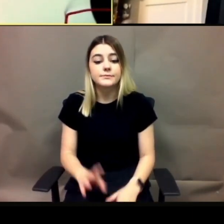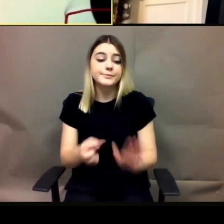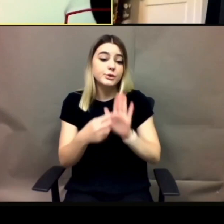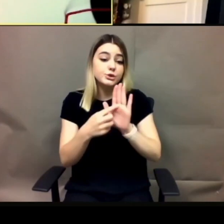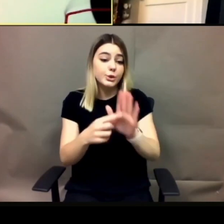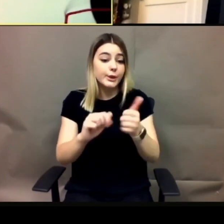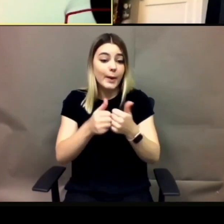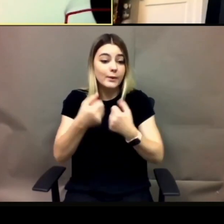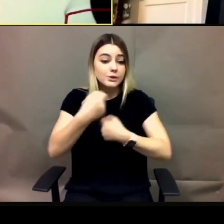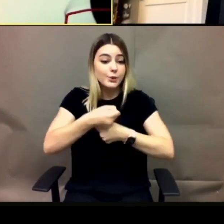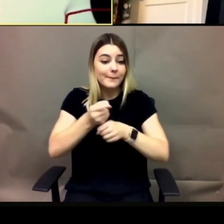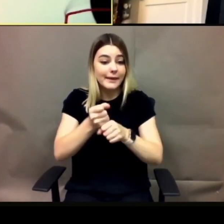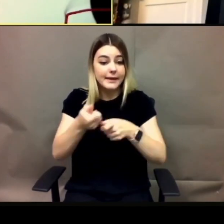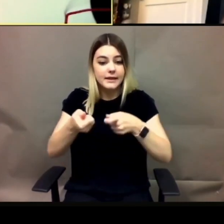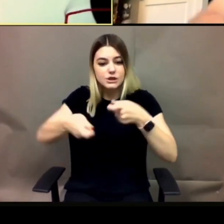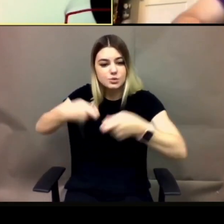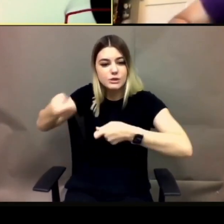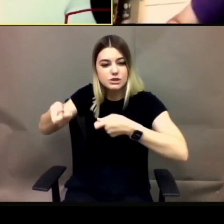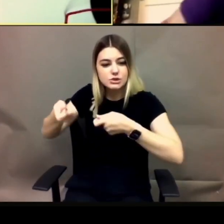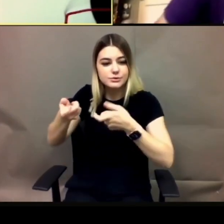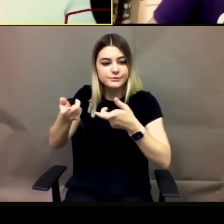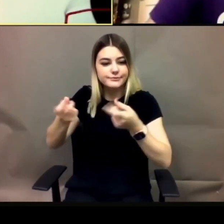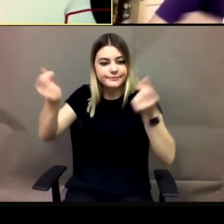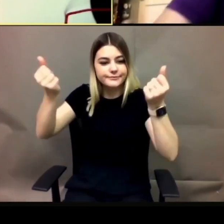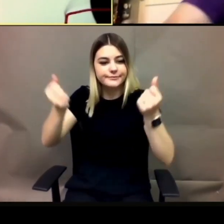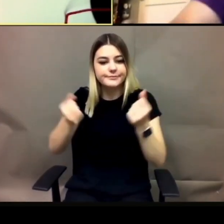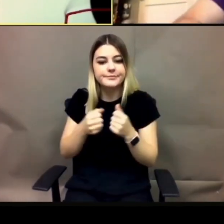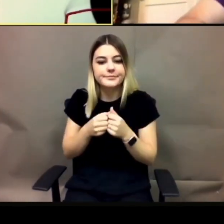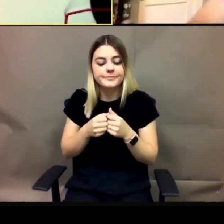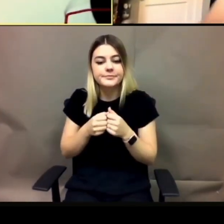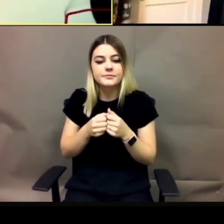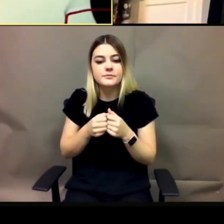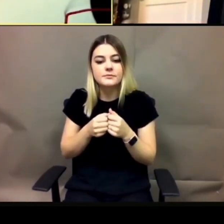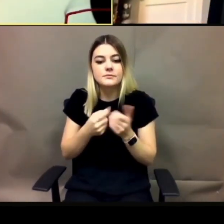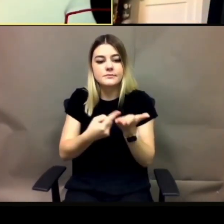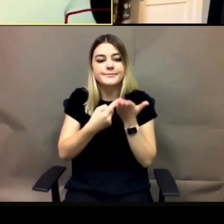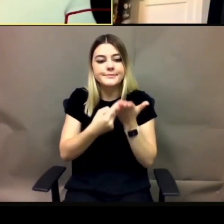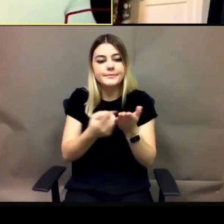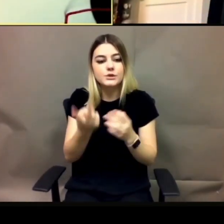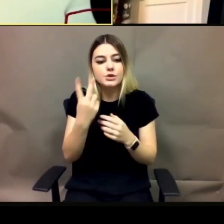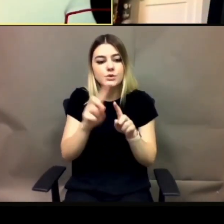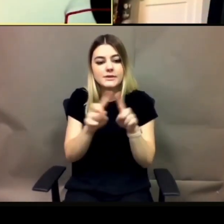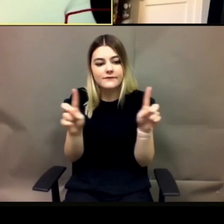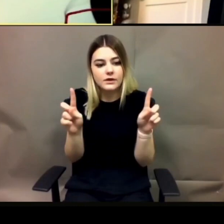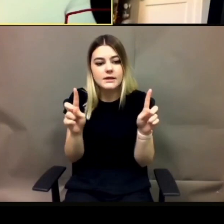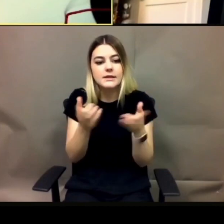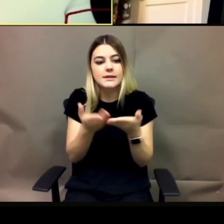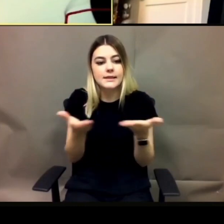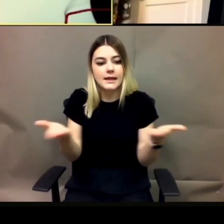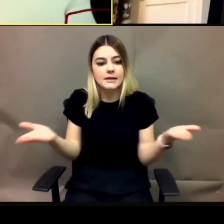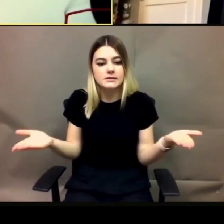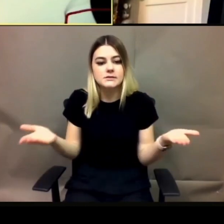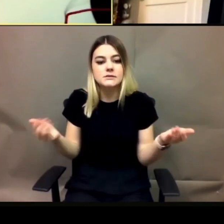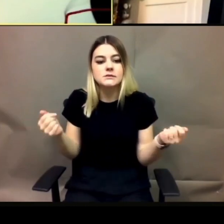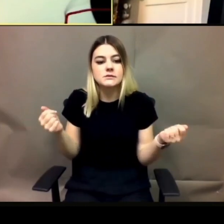a switch really quick. So we talked about the two different conductive things. If I'm,